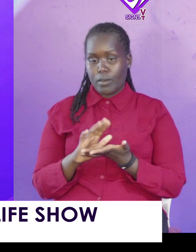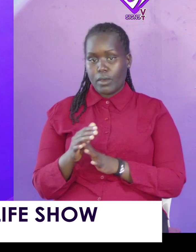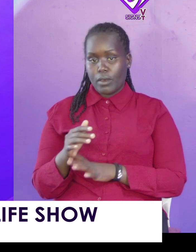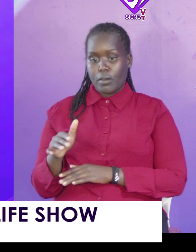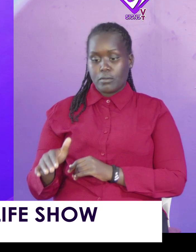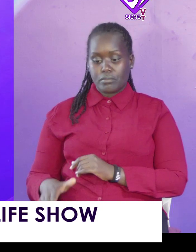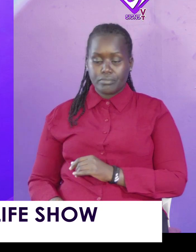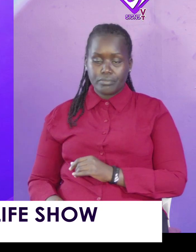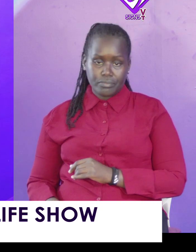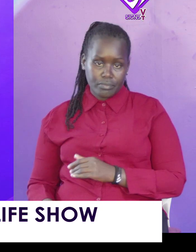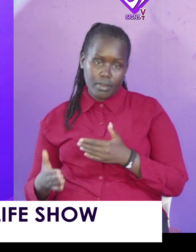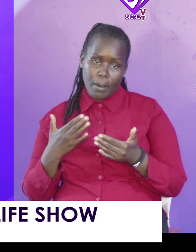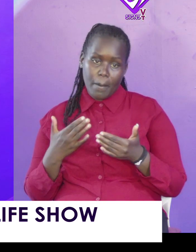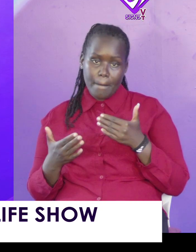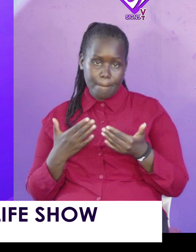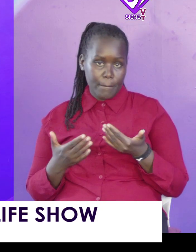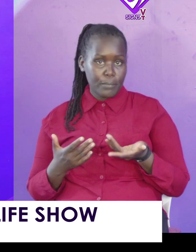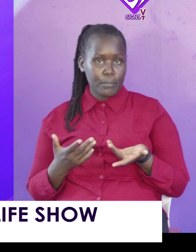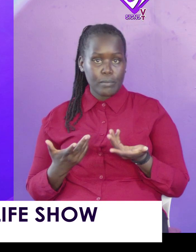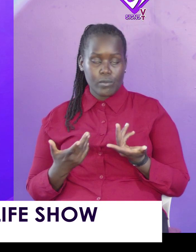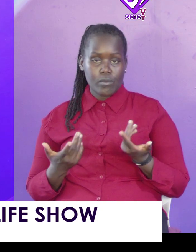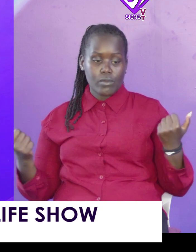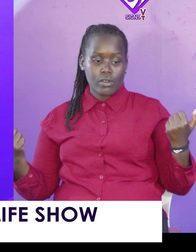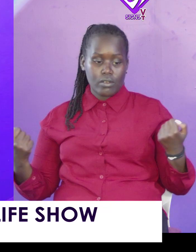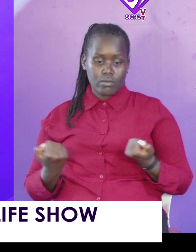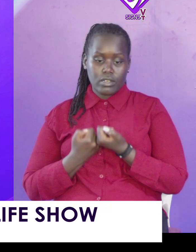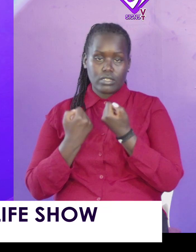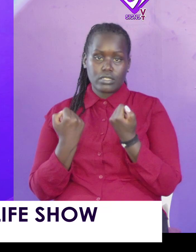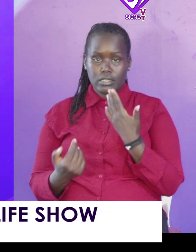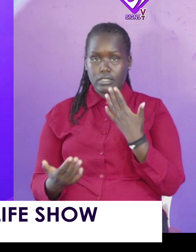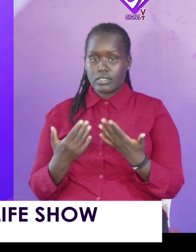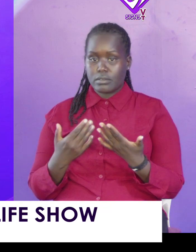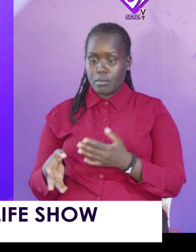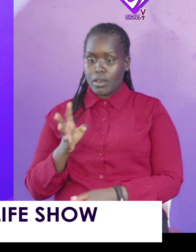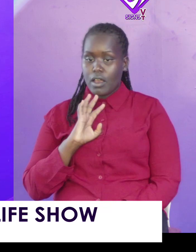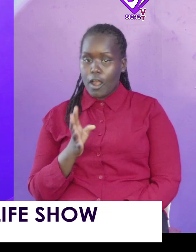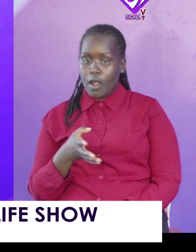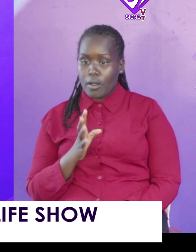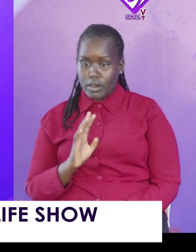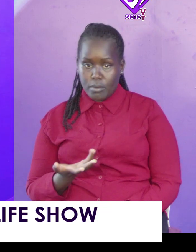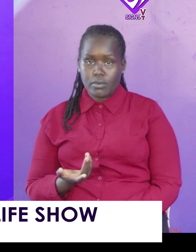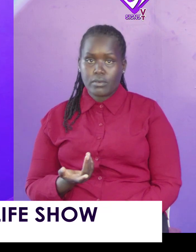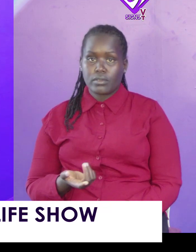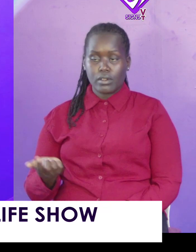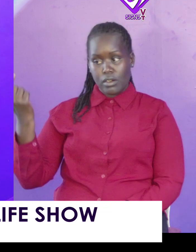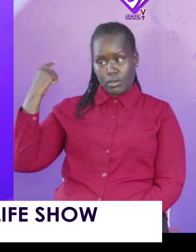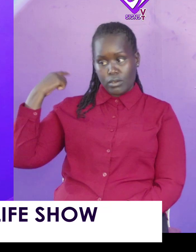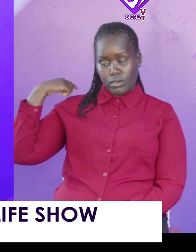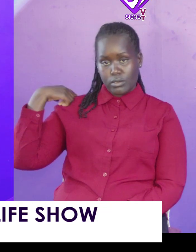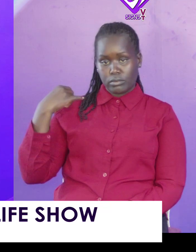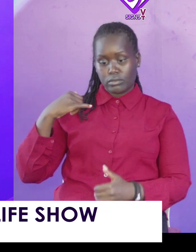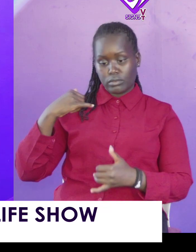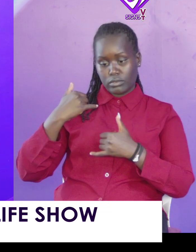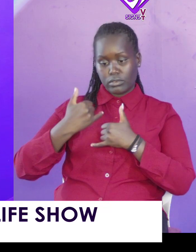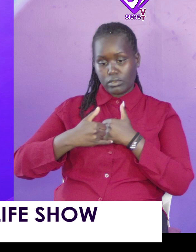feet. You may have lost your feet in an accident. I may be speaking you to in a spinal injury